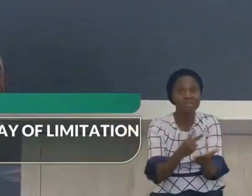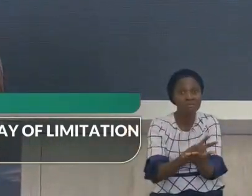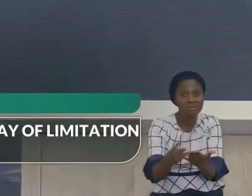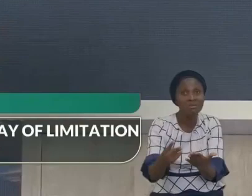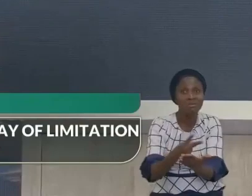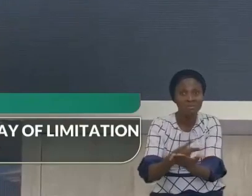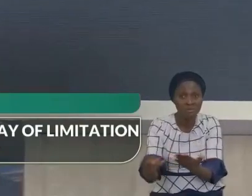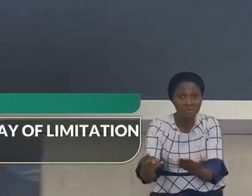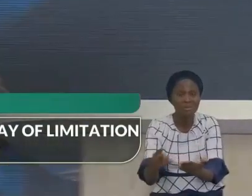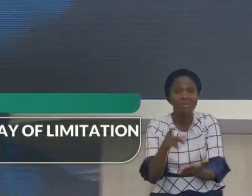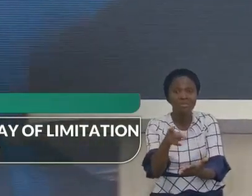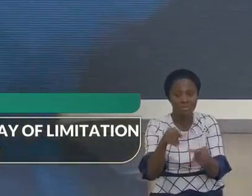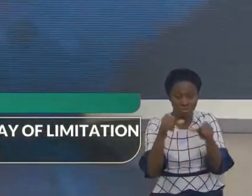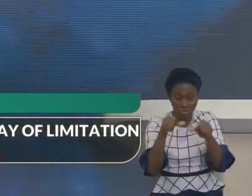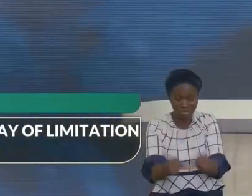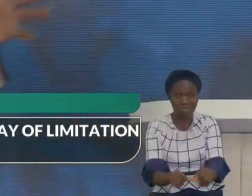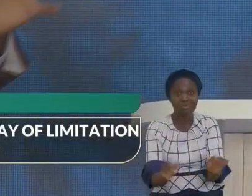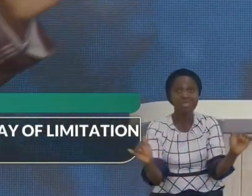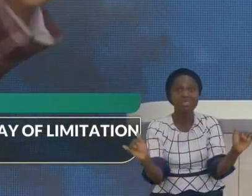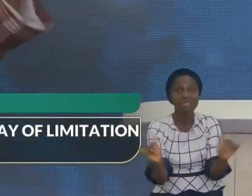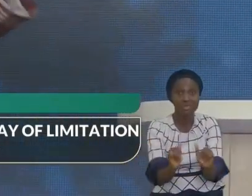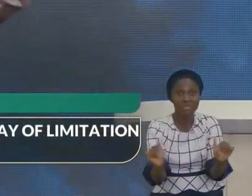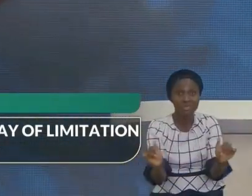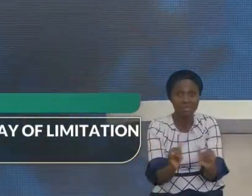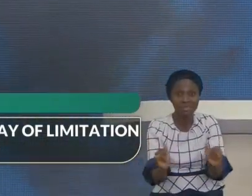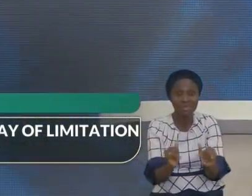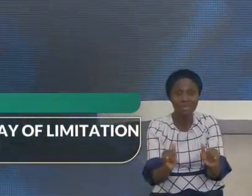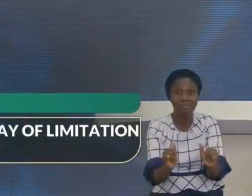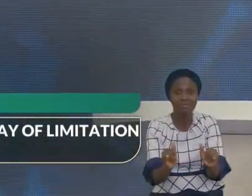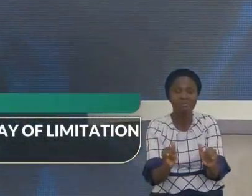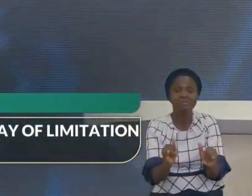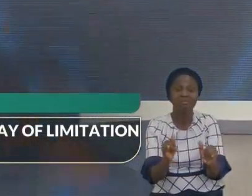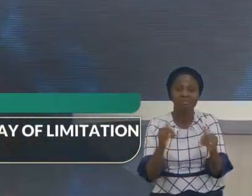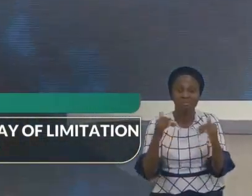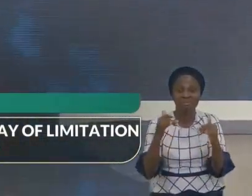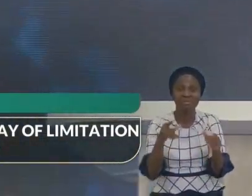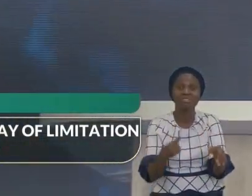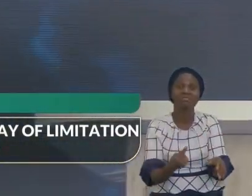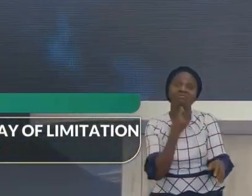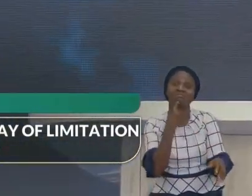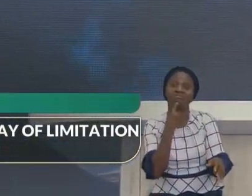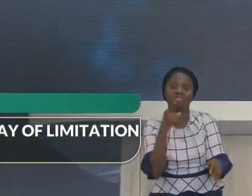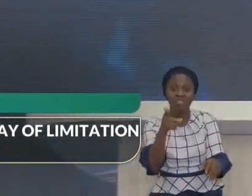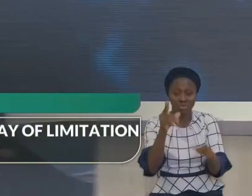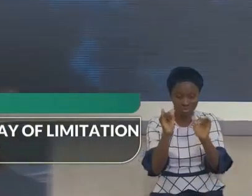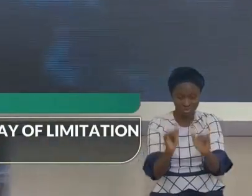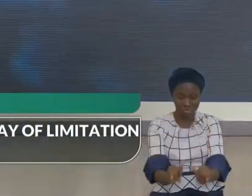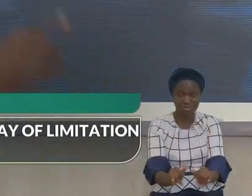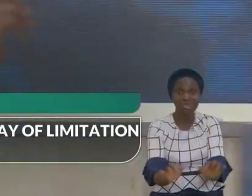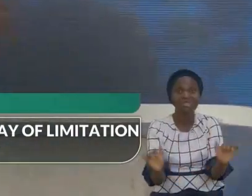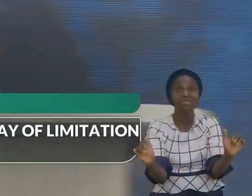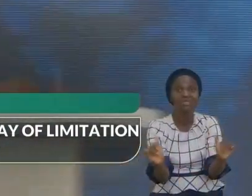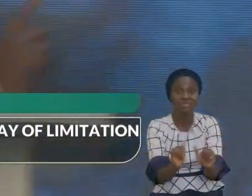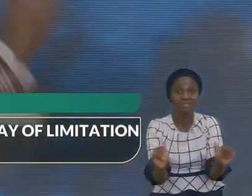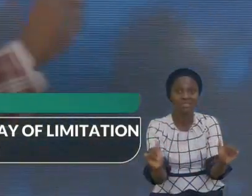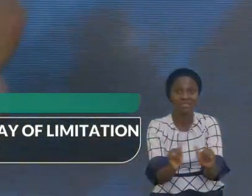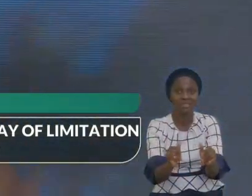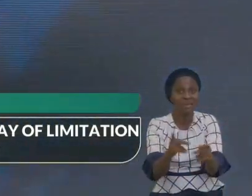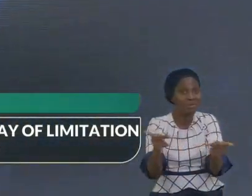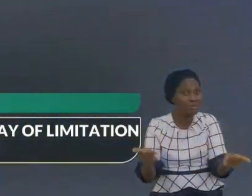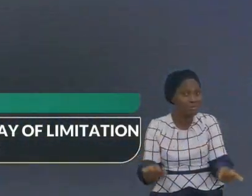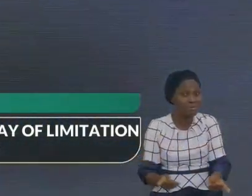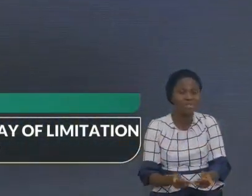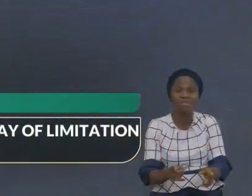disappointment. You remain in the same place a long time. The Lord